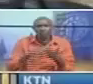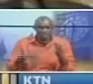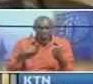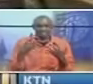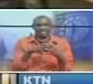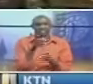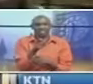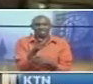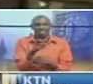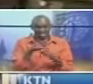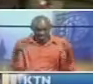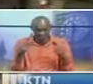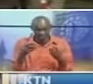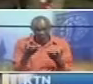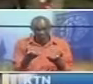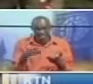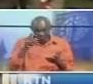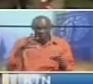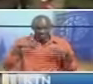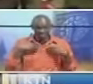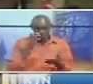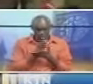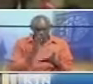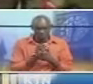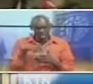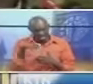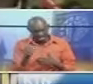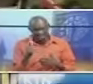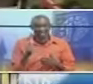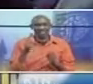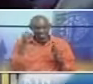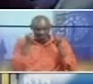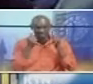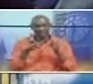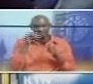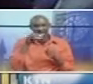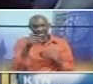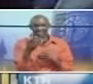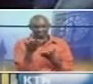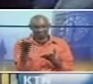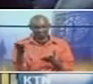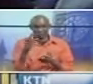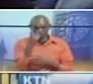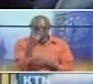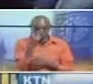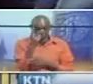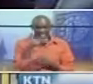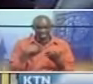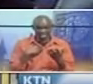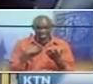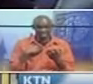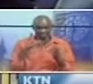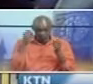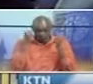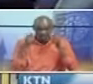enemy. KDF admits that some soldiers took more than just water. Two soldiers, Victor Otieno and